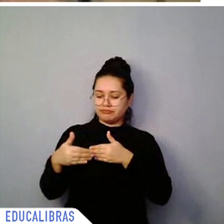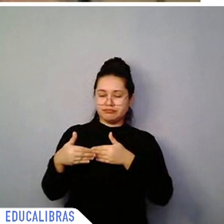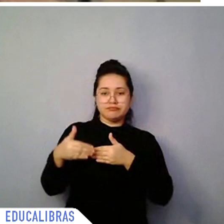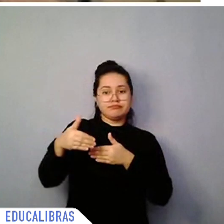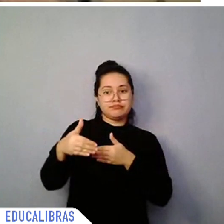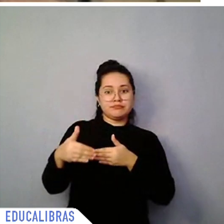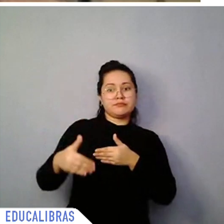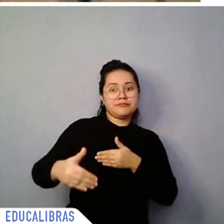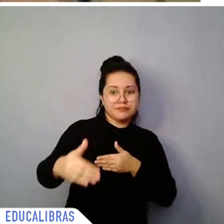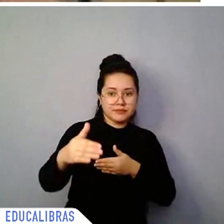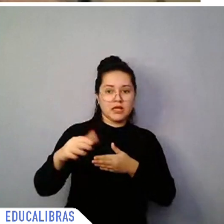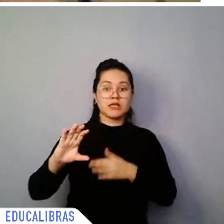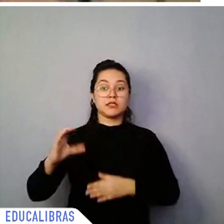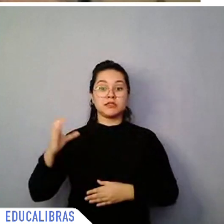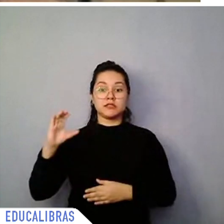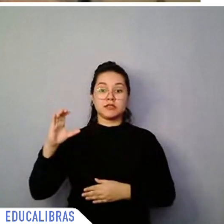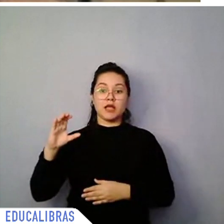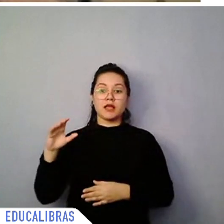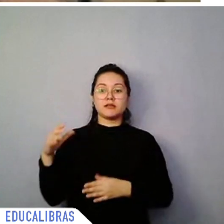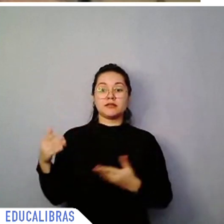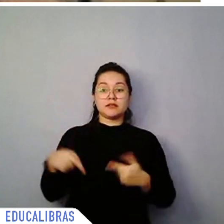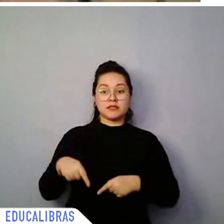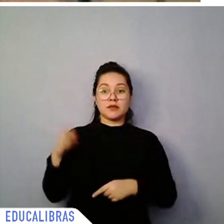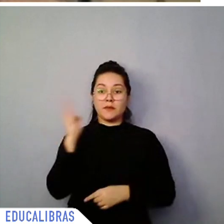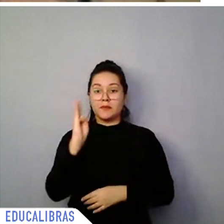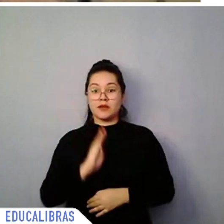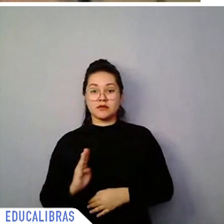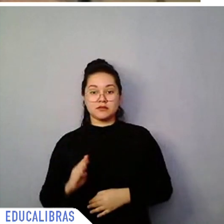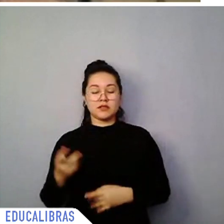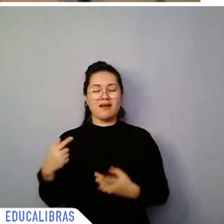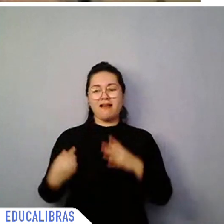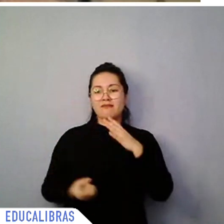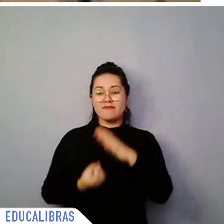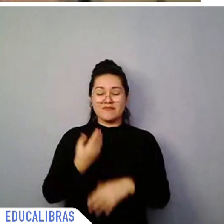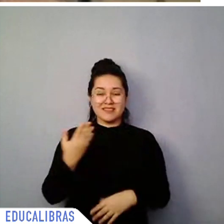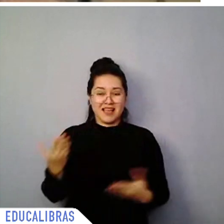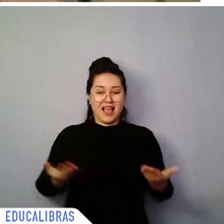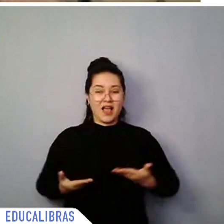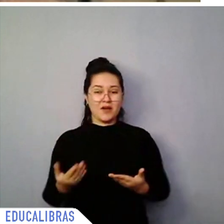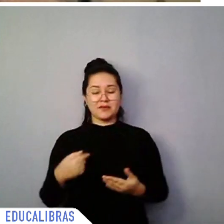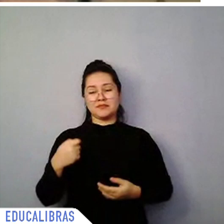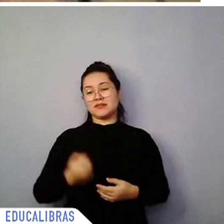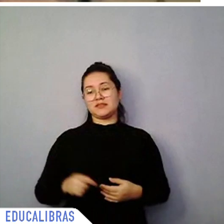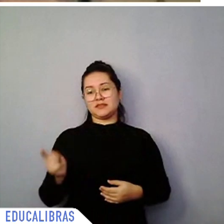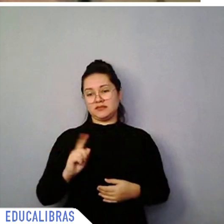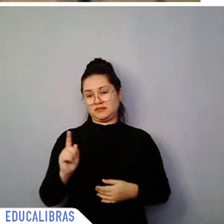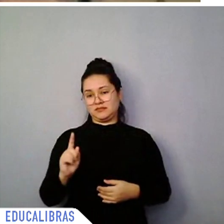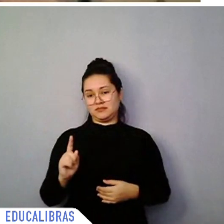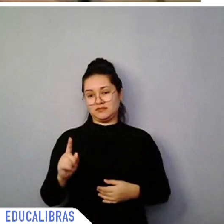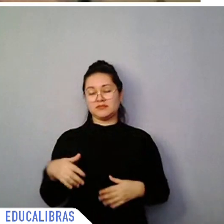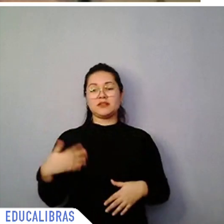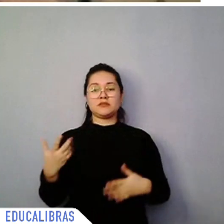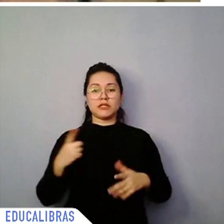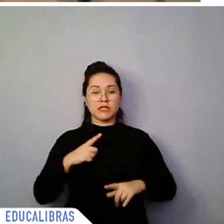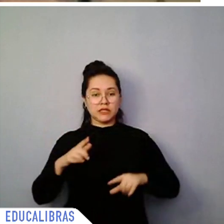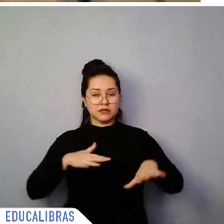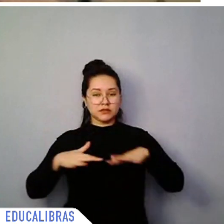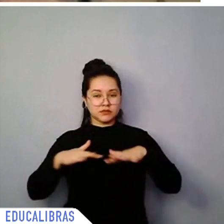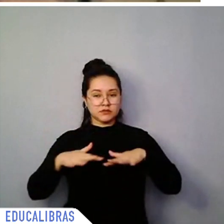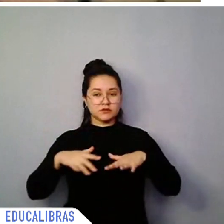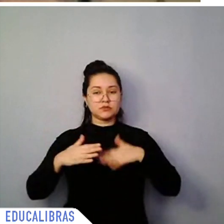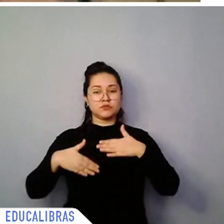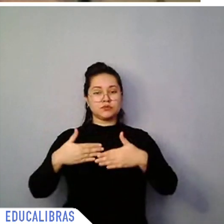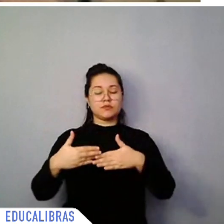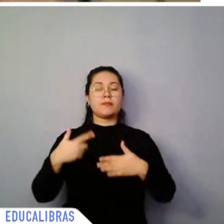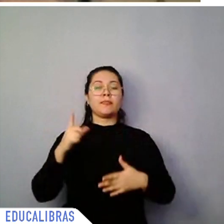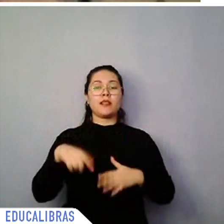a short-term, mid-term, and long-term strategy. You don't need to reinvent the wheel. You need to use ideas that are